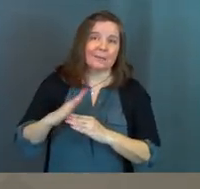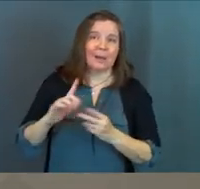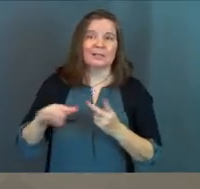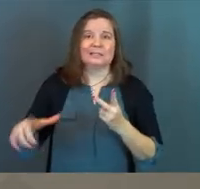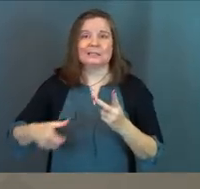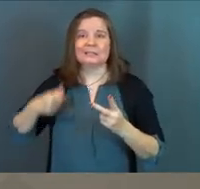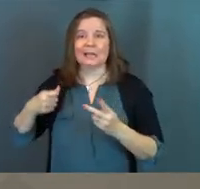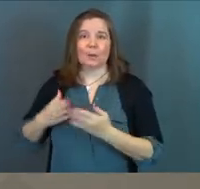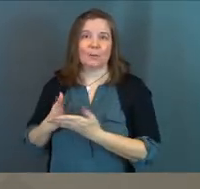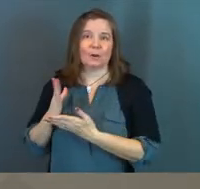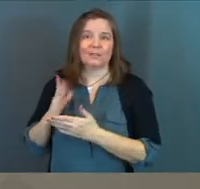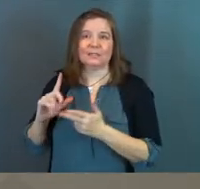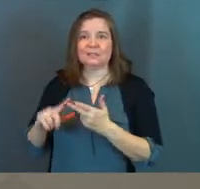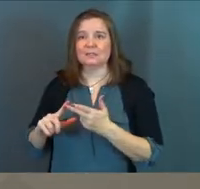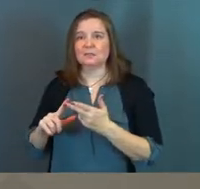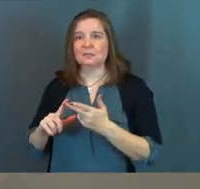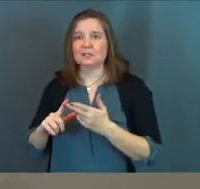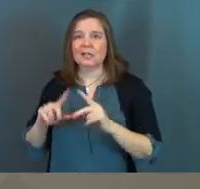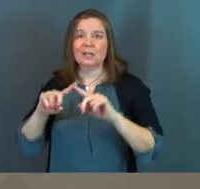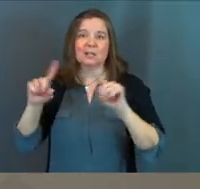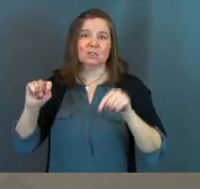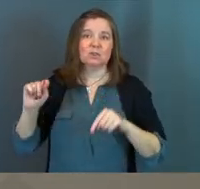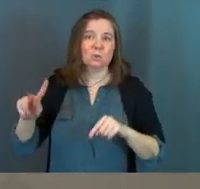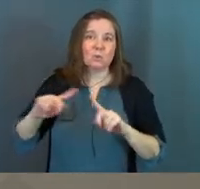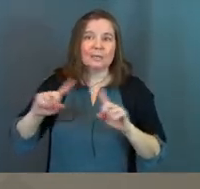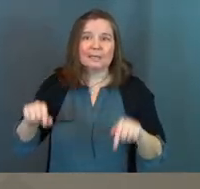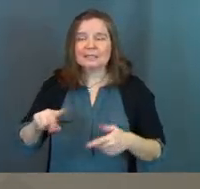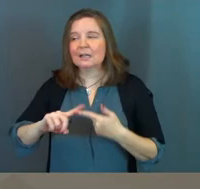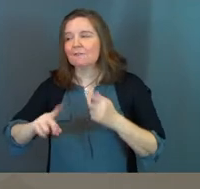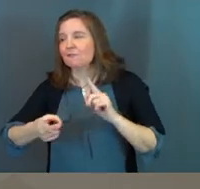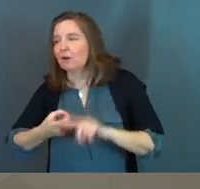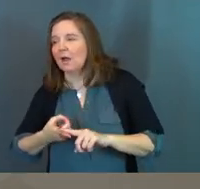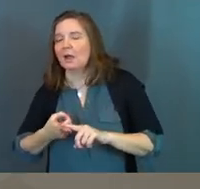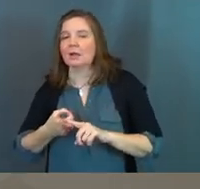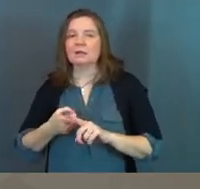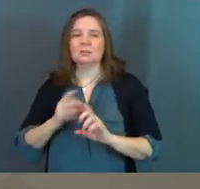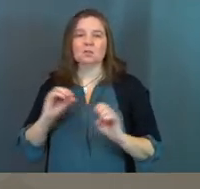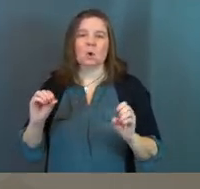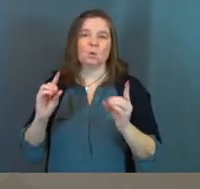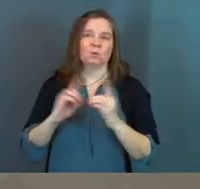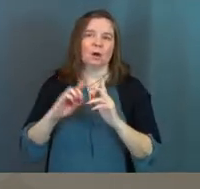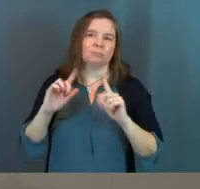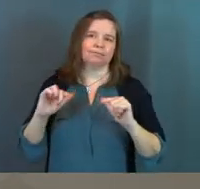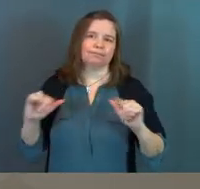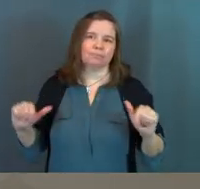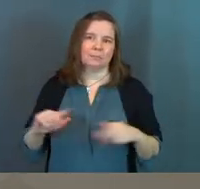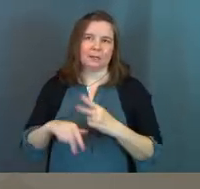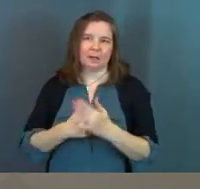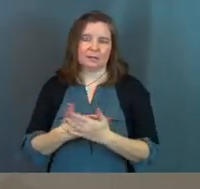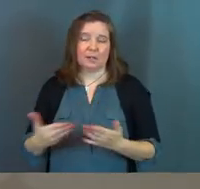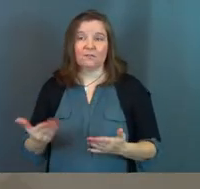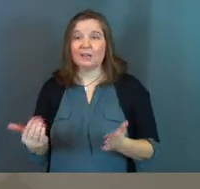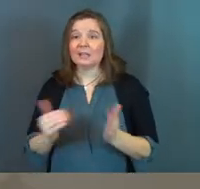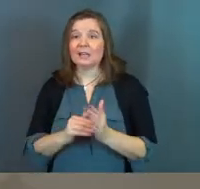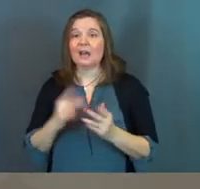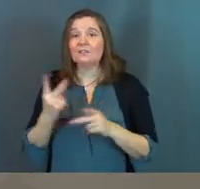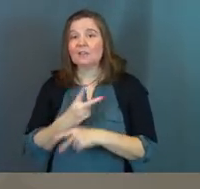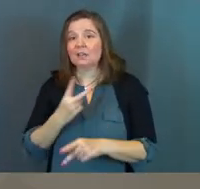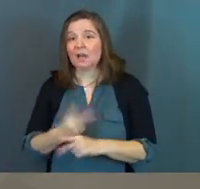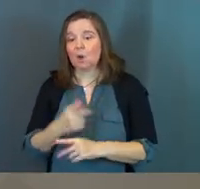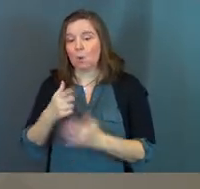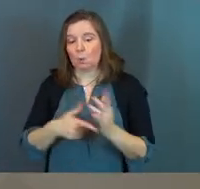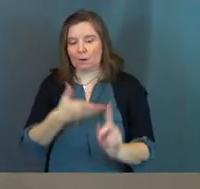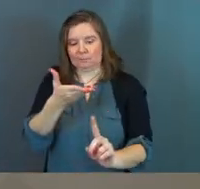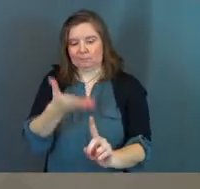it's taking away privileges, it's screens, it's friends, it's no dessert, it's all of that kind of stuff. And again, figuring